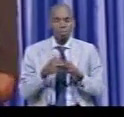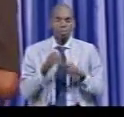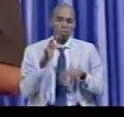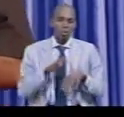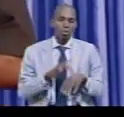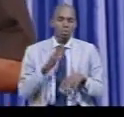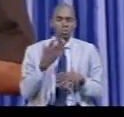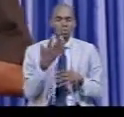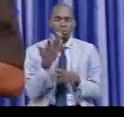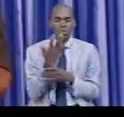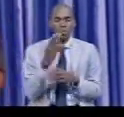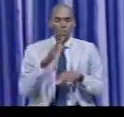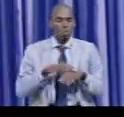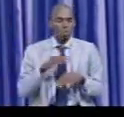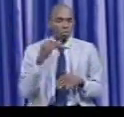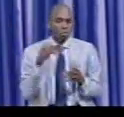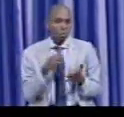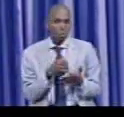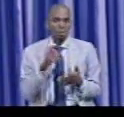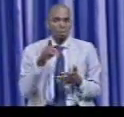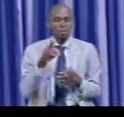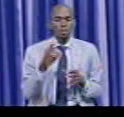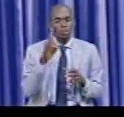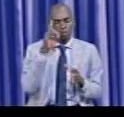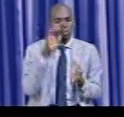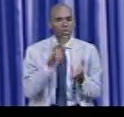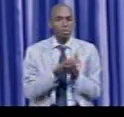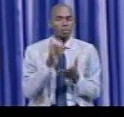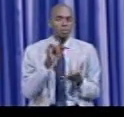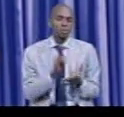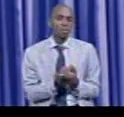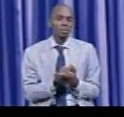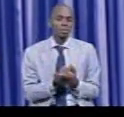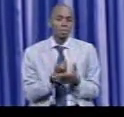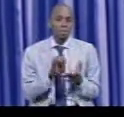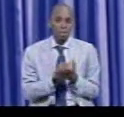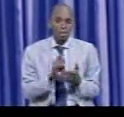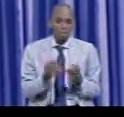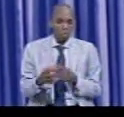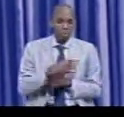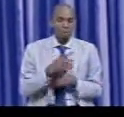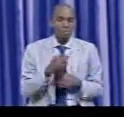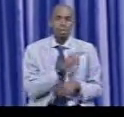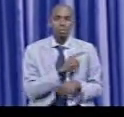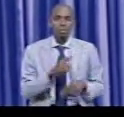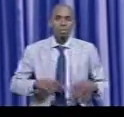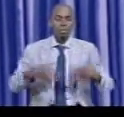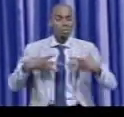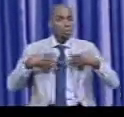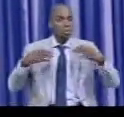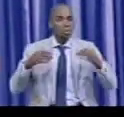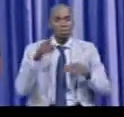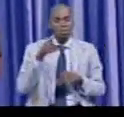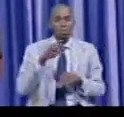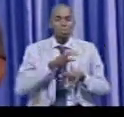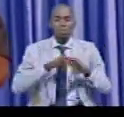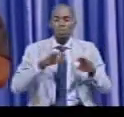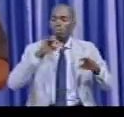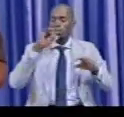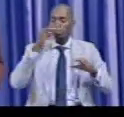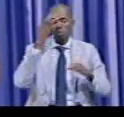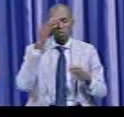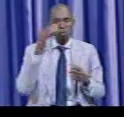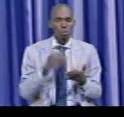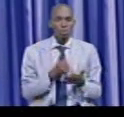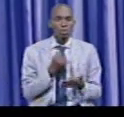that, and I believe that very day the Lord healed me, but I didn't know. I was